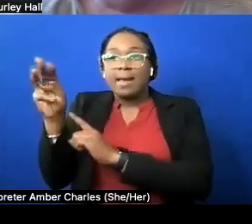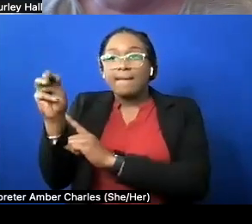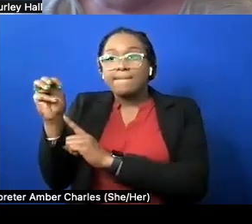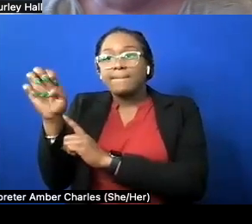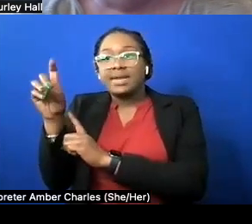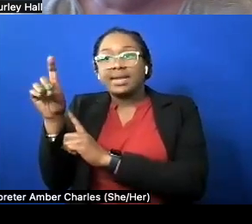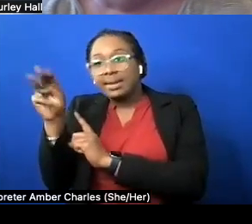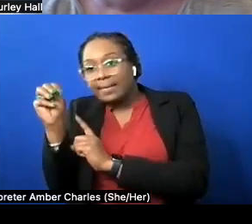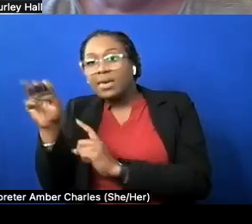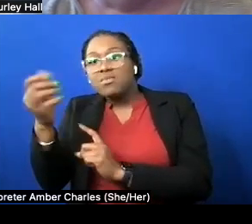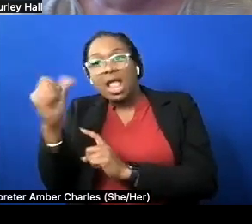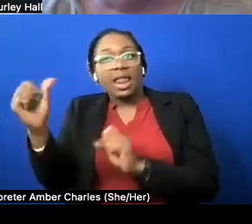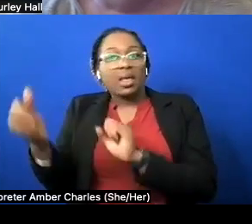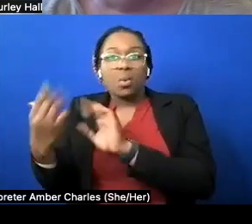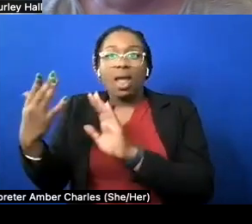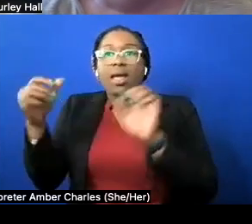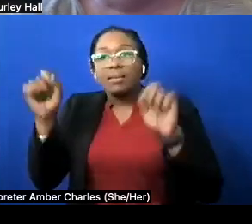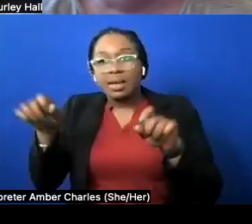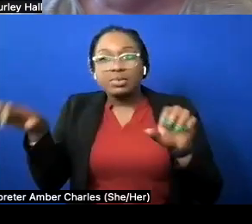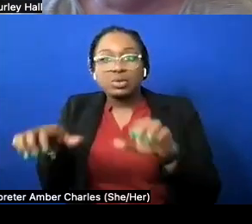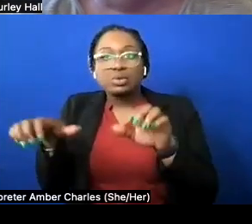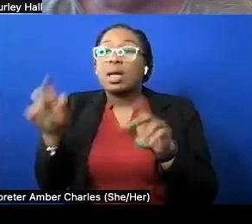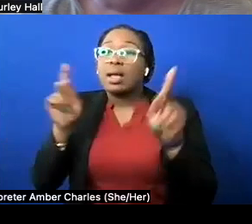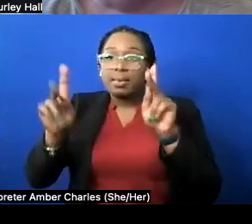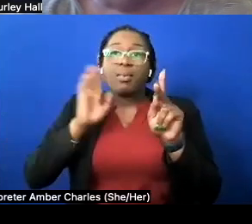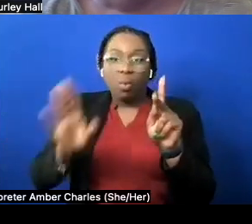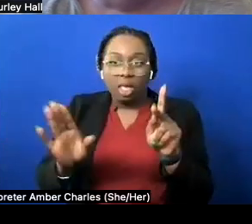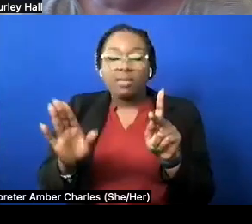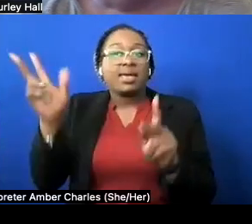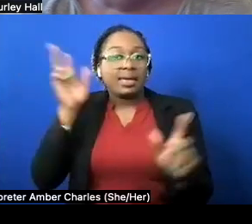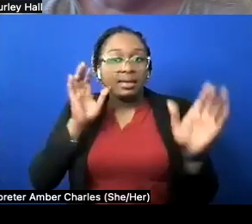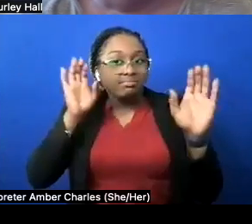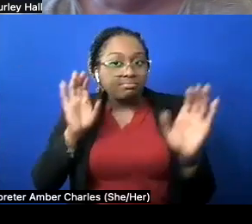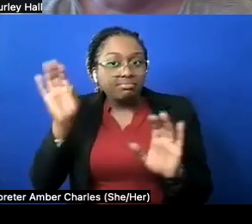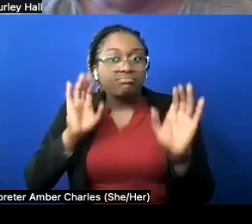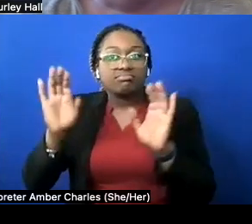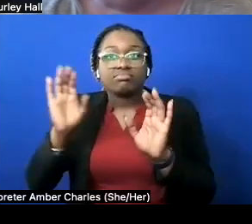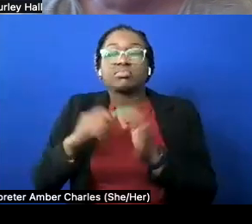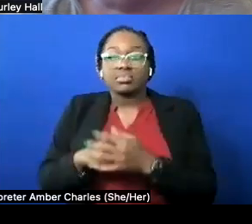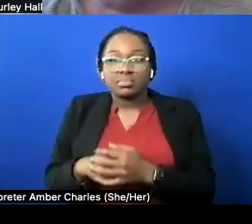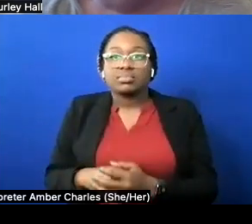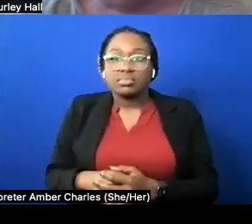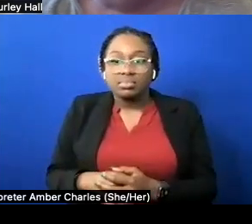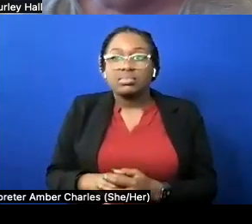able to do this. People are going to be able to hear me. And so